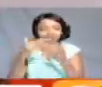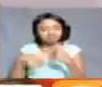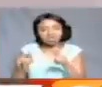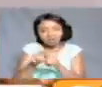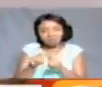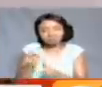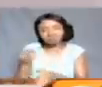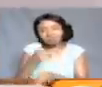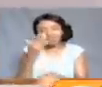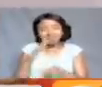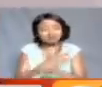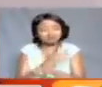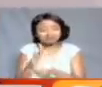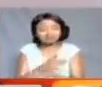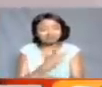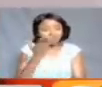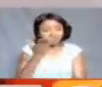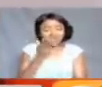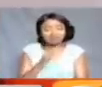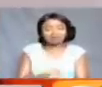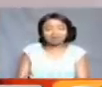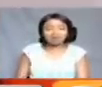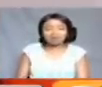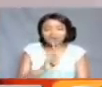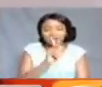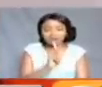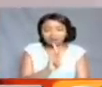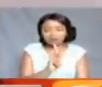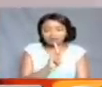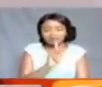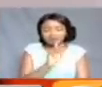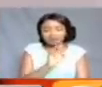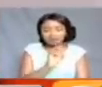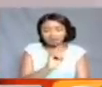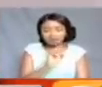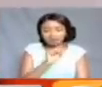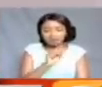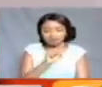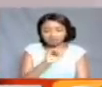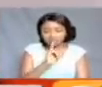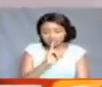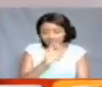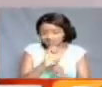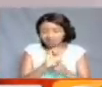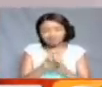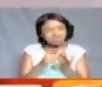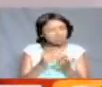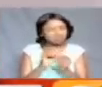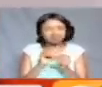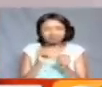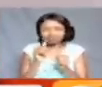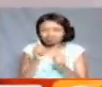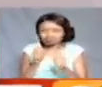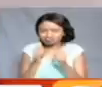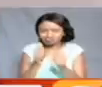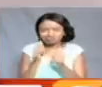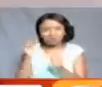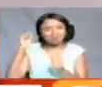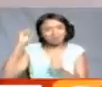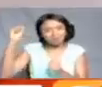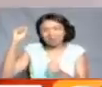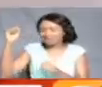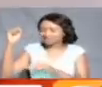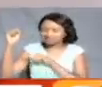constitution? I can't remember. There was a big event, you know. So politics and music, especially in Africa, are, I mean,